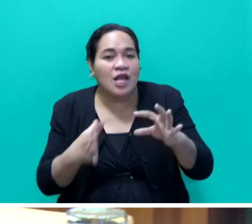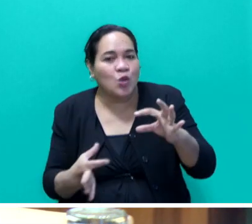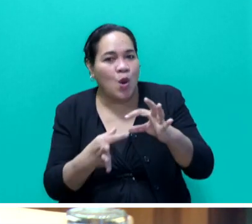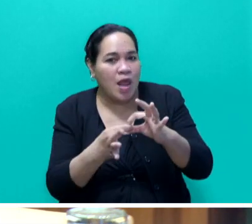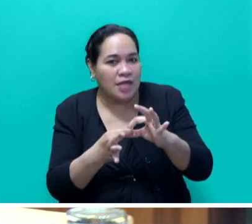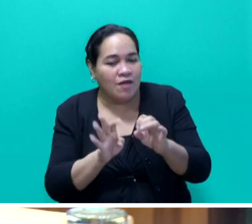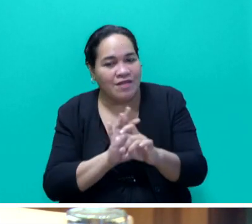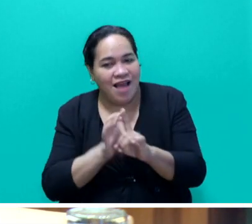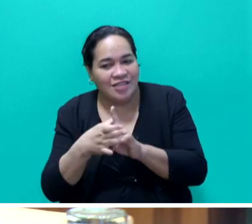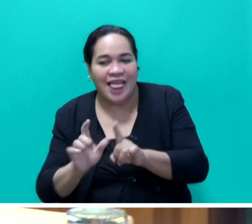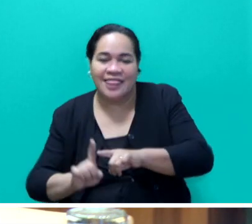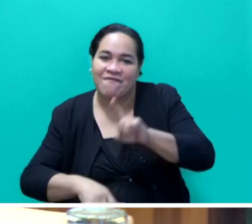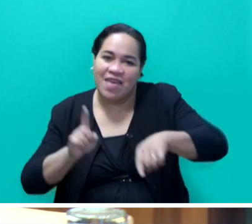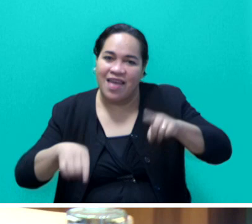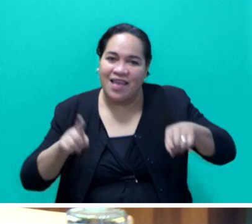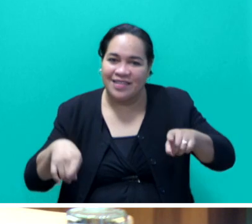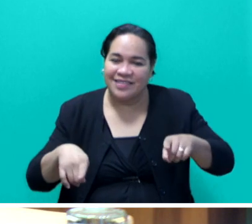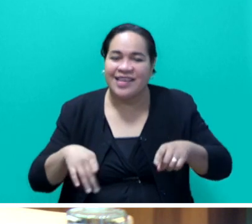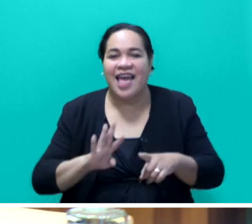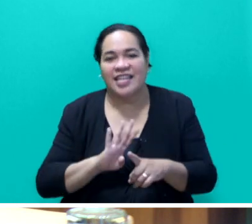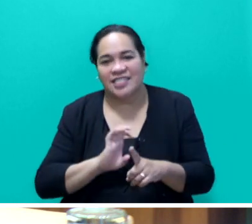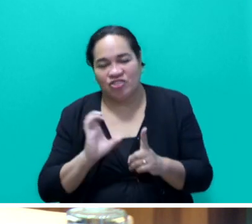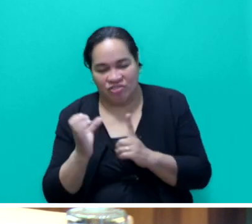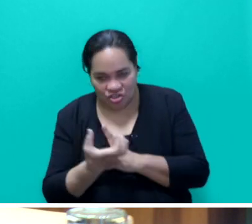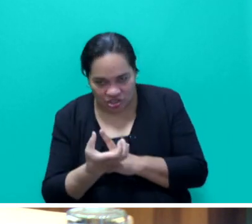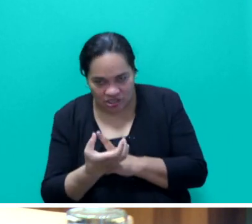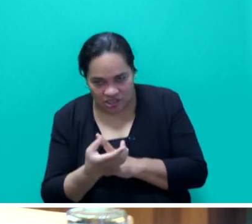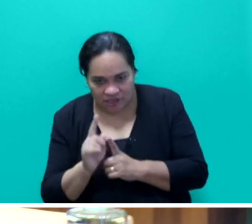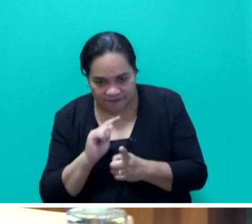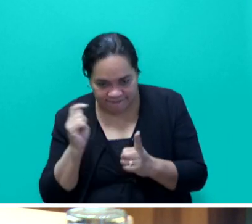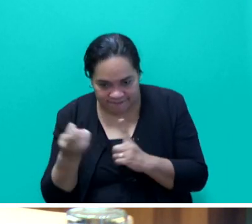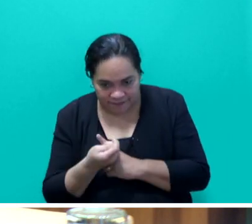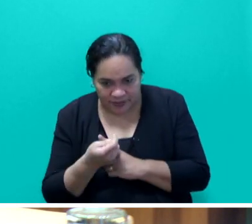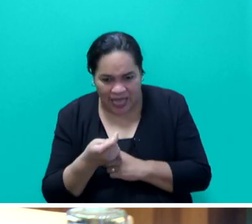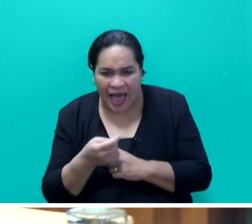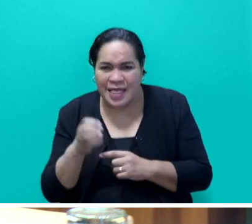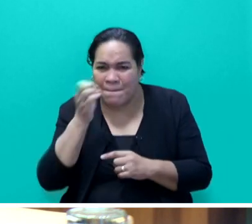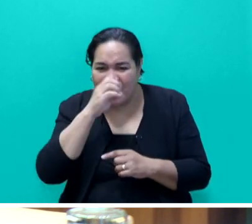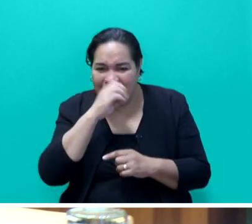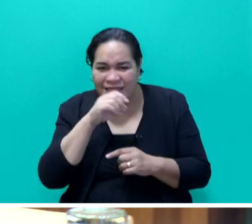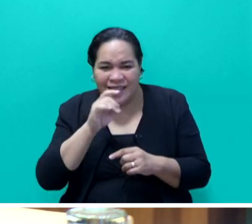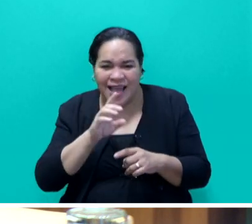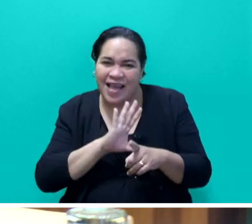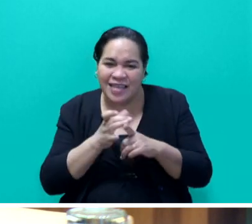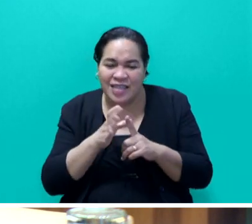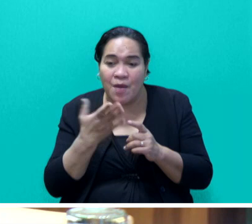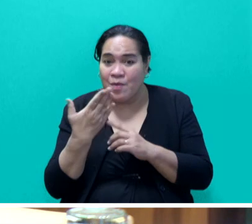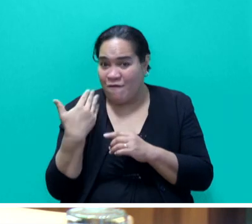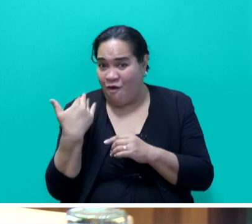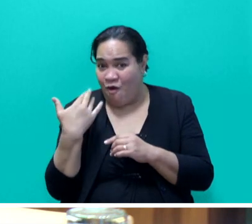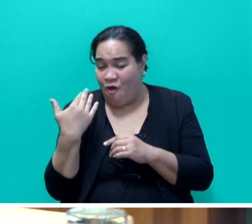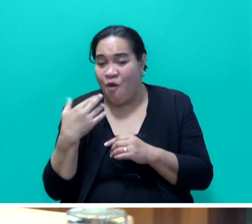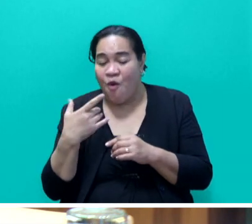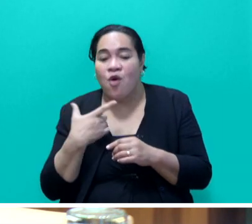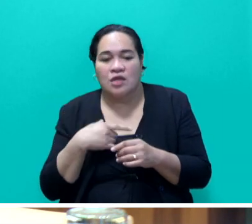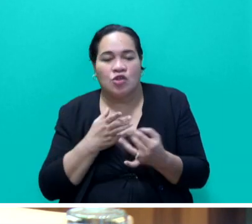all cultures and traditions. Mr. Speaker, sir, the multi-ethnic cultural centers were previously administered through